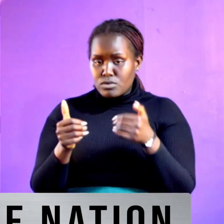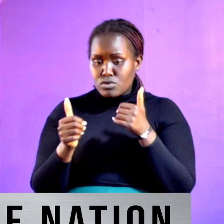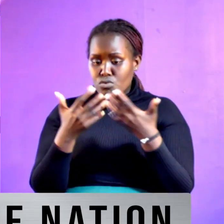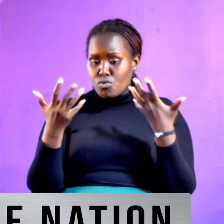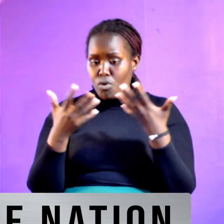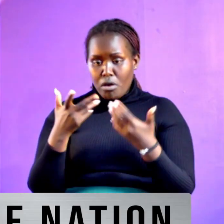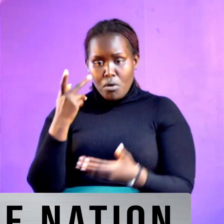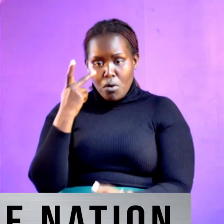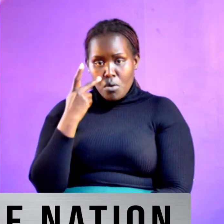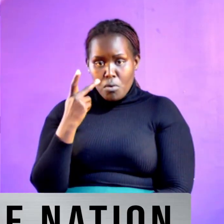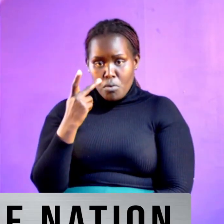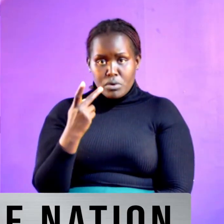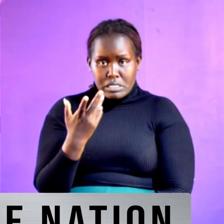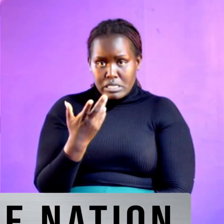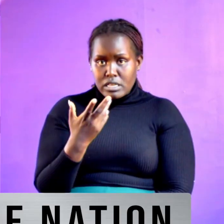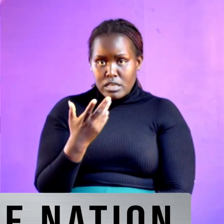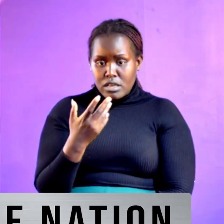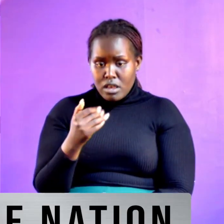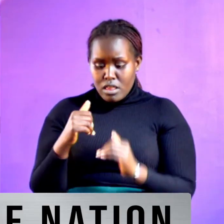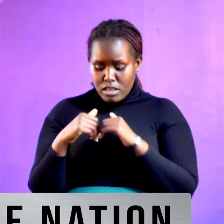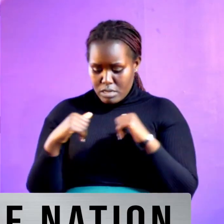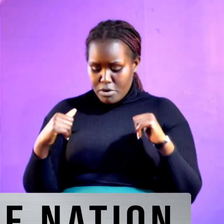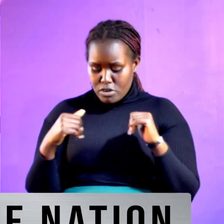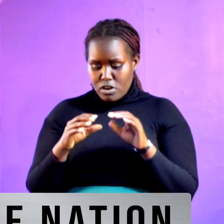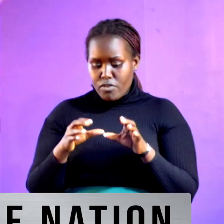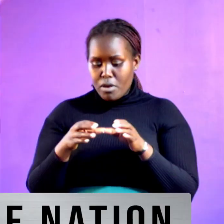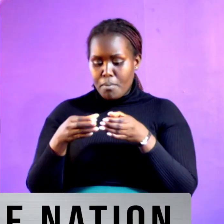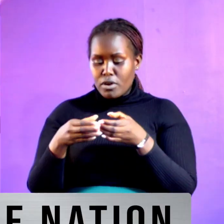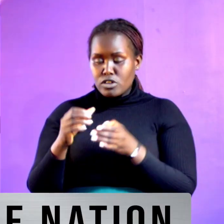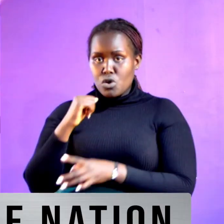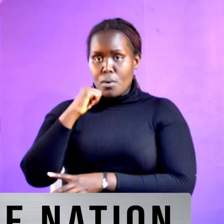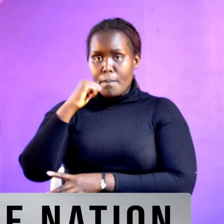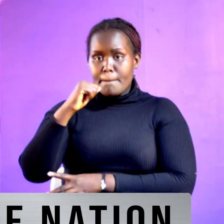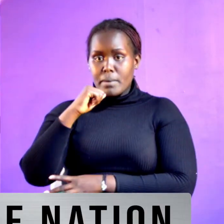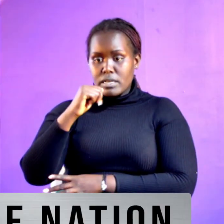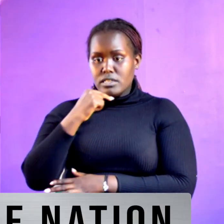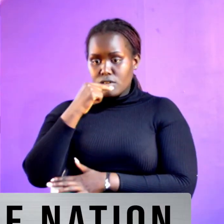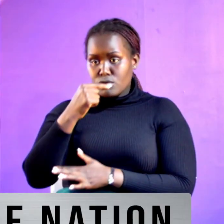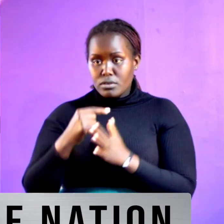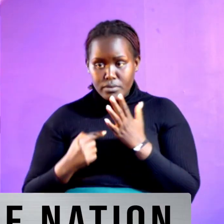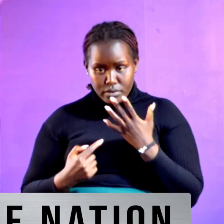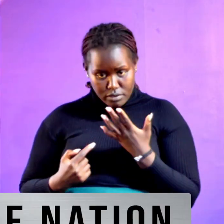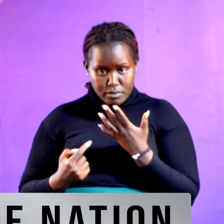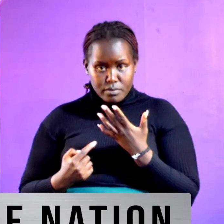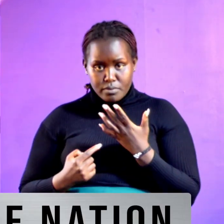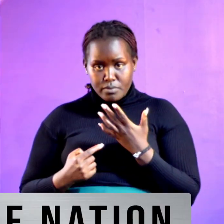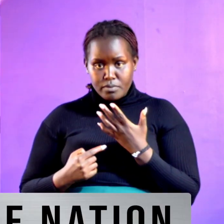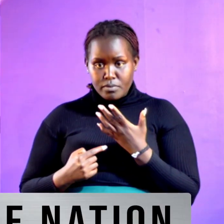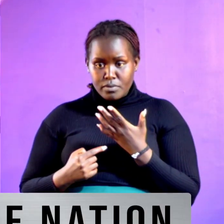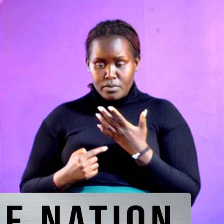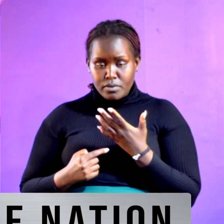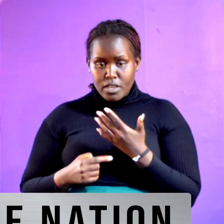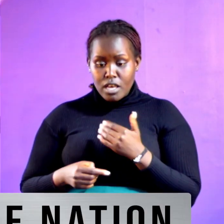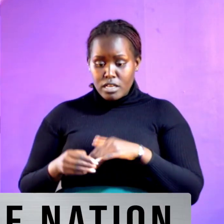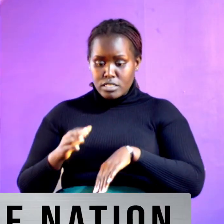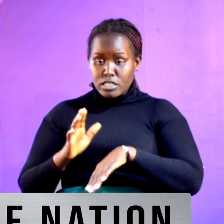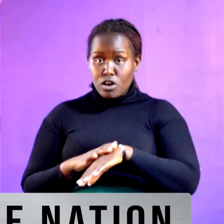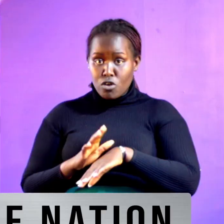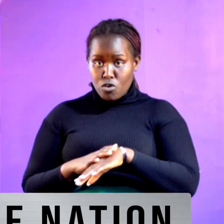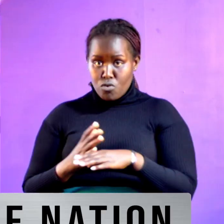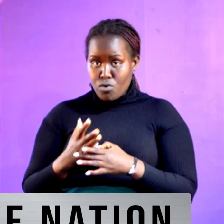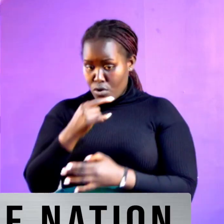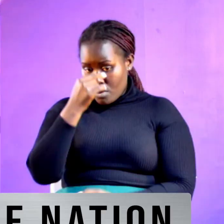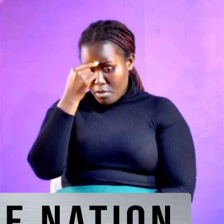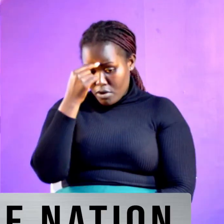see also the sprouting of these political parties. And just to mention is that, well, it's a good thing that